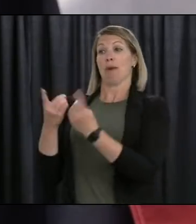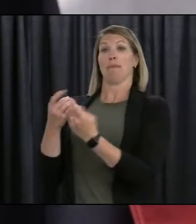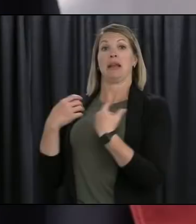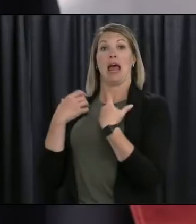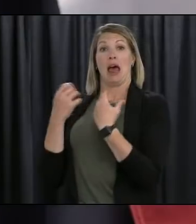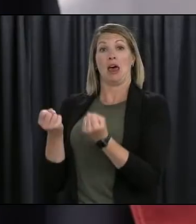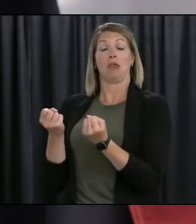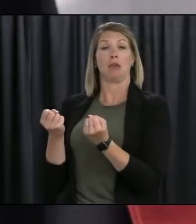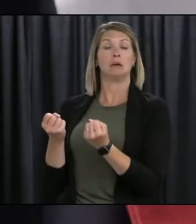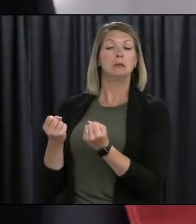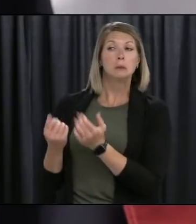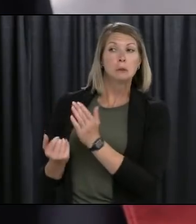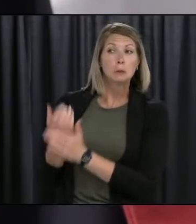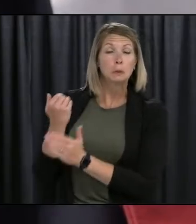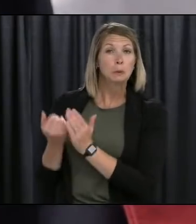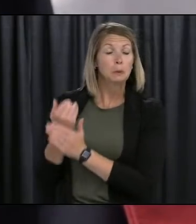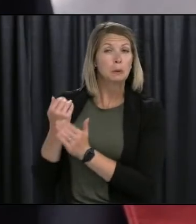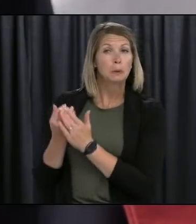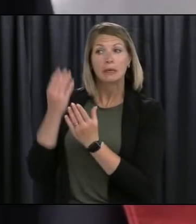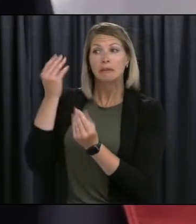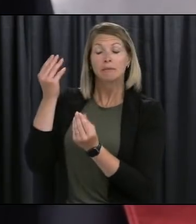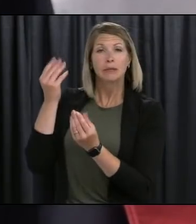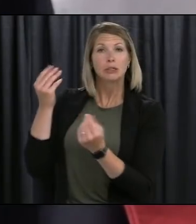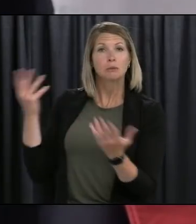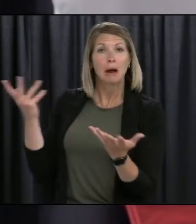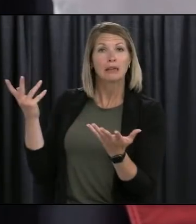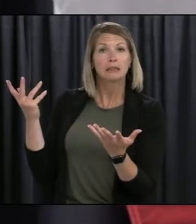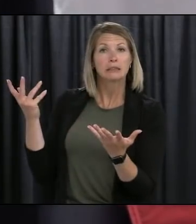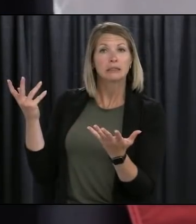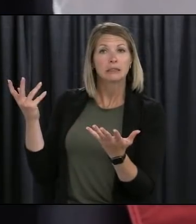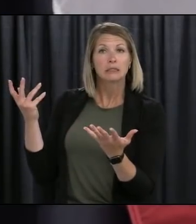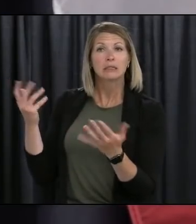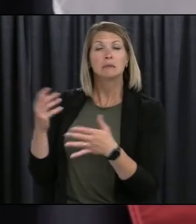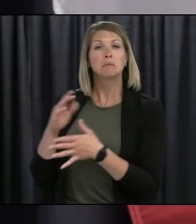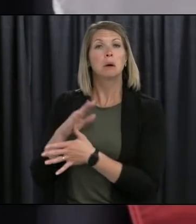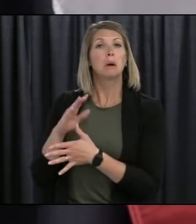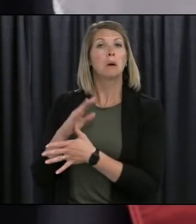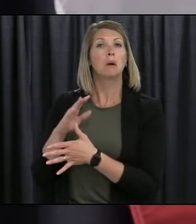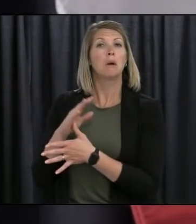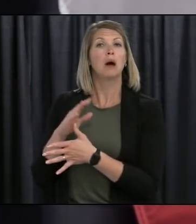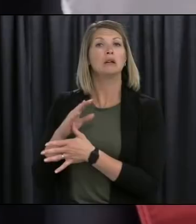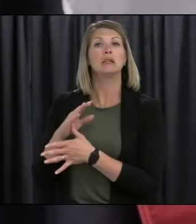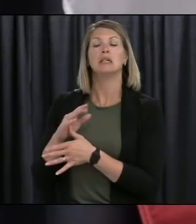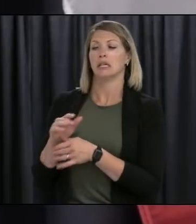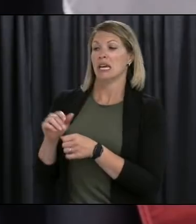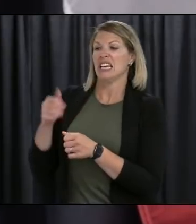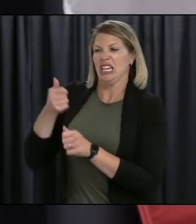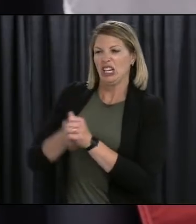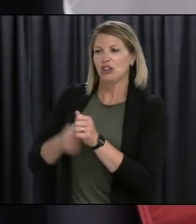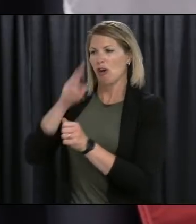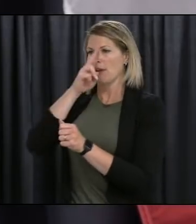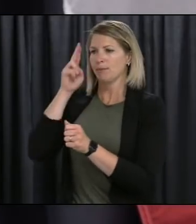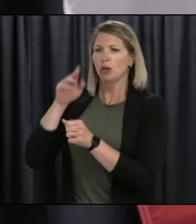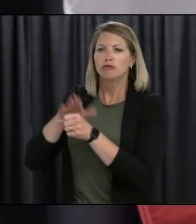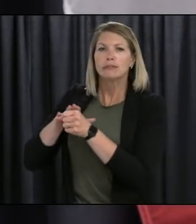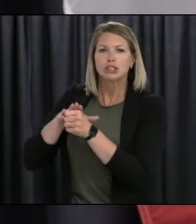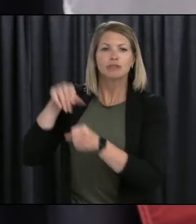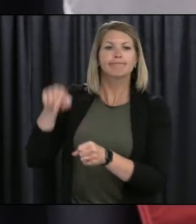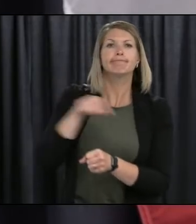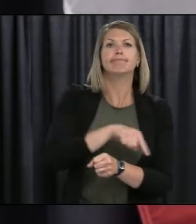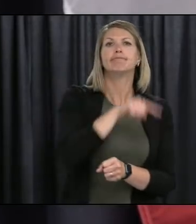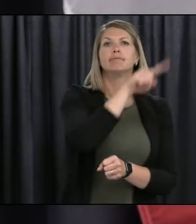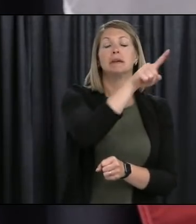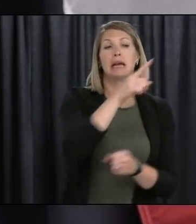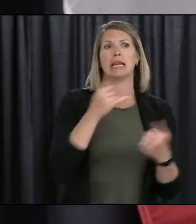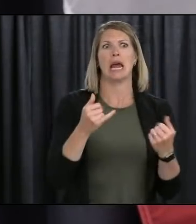moment relate to around how the healthcare system in general is ramping back up to deal with